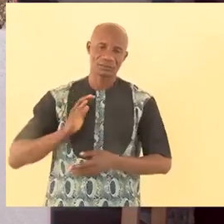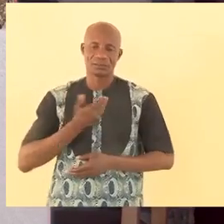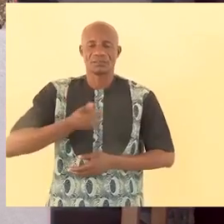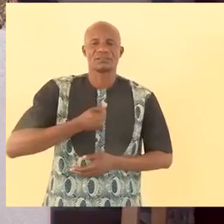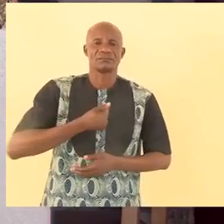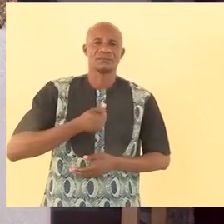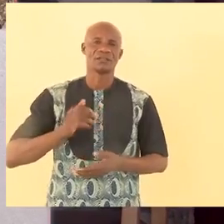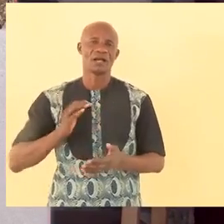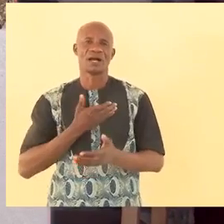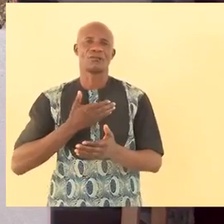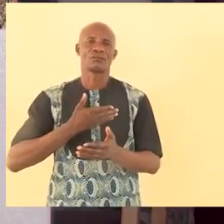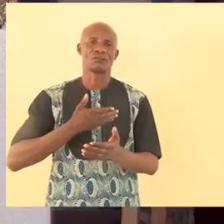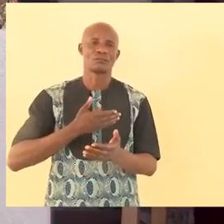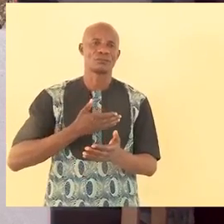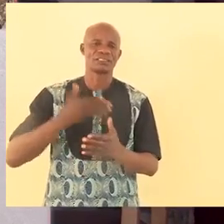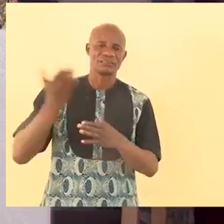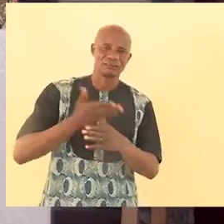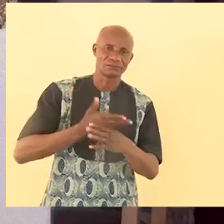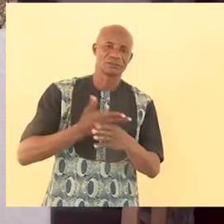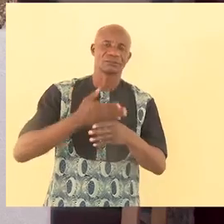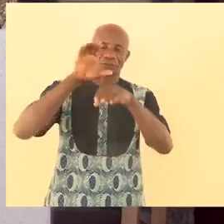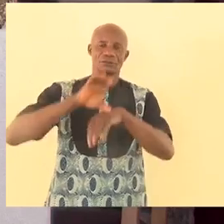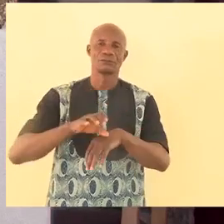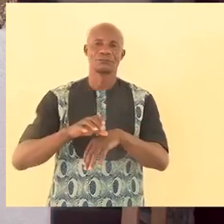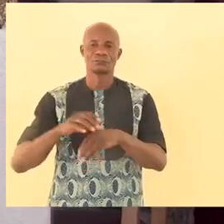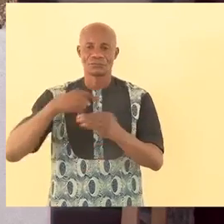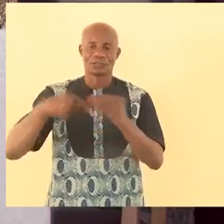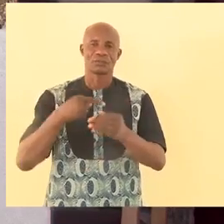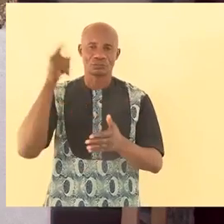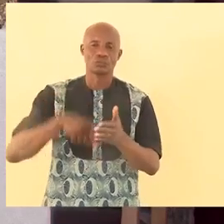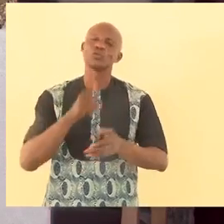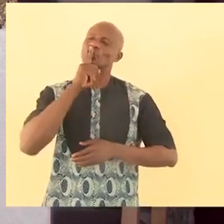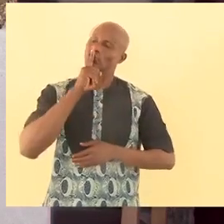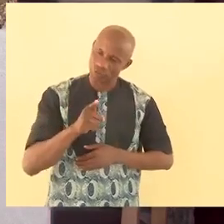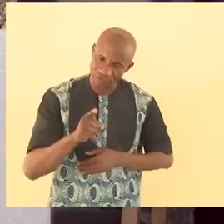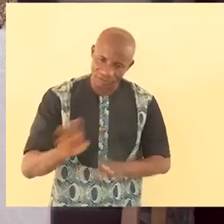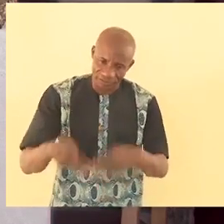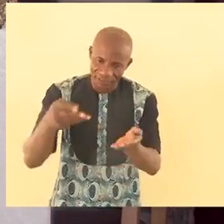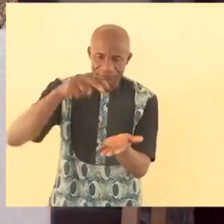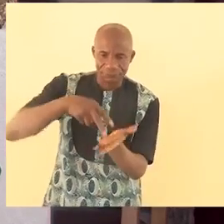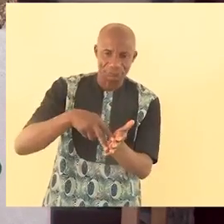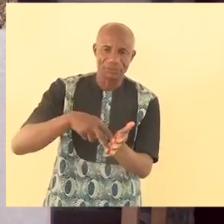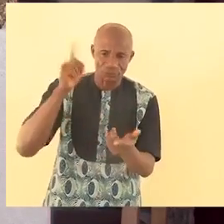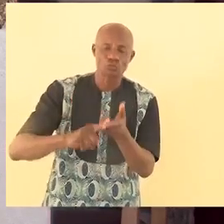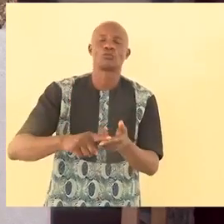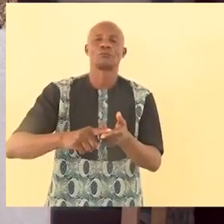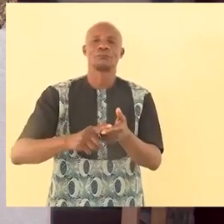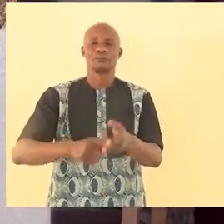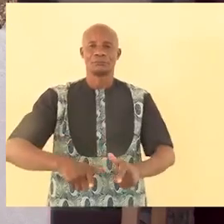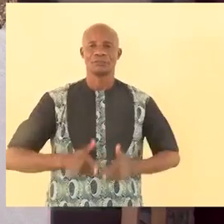our distorted thinking about what truly gives meaning to